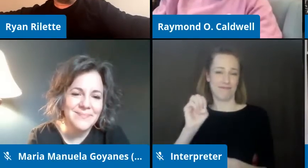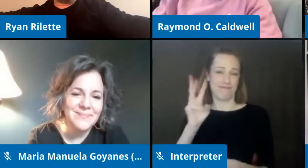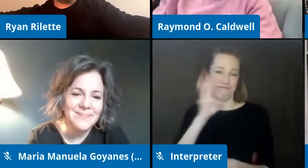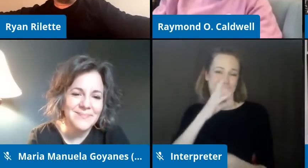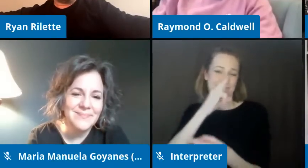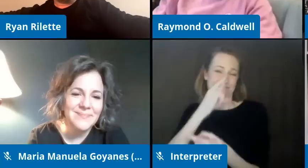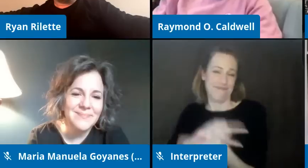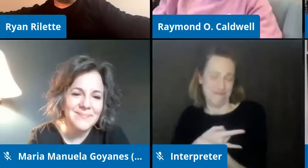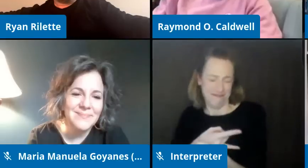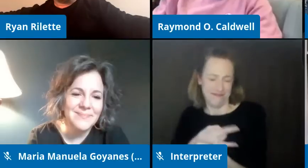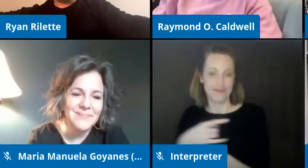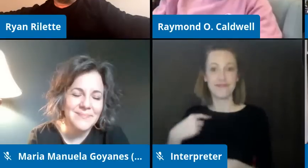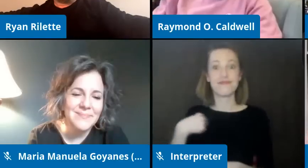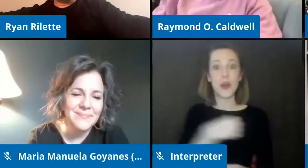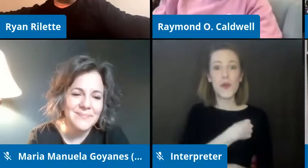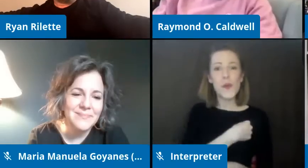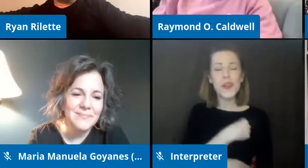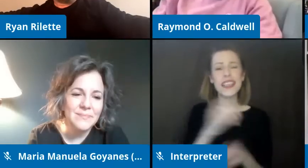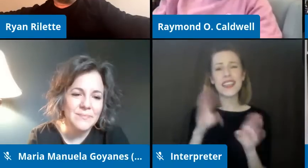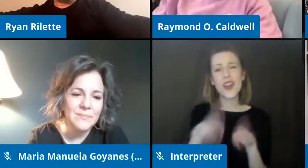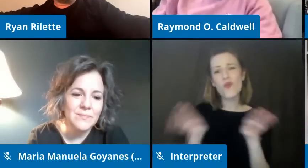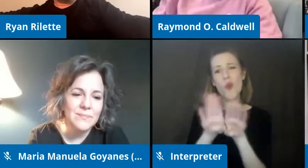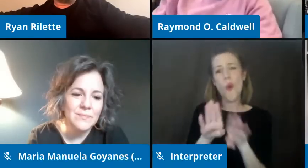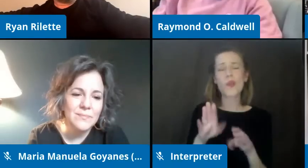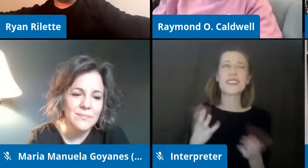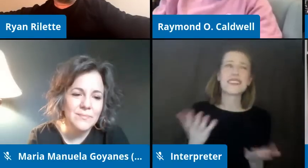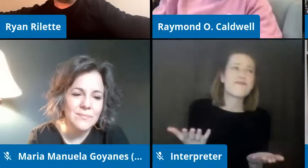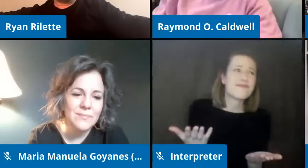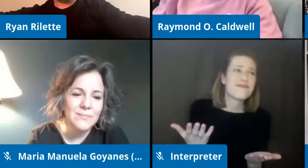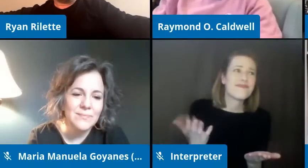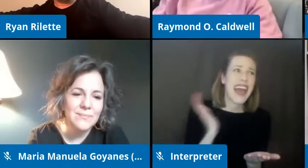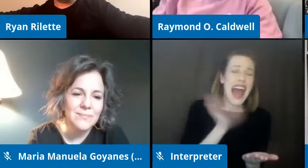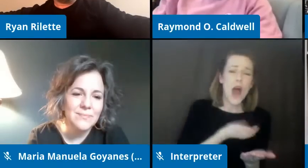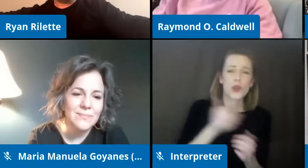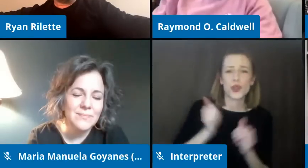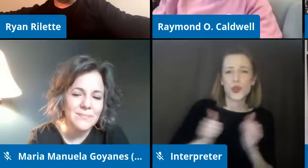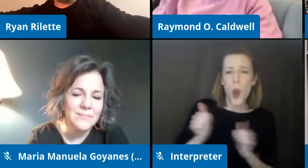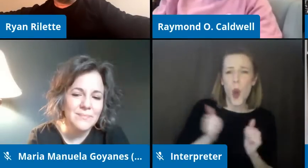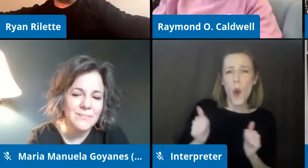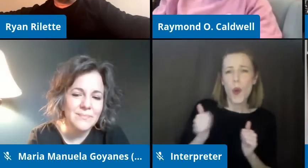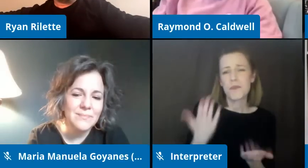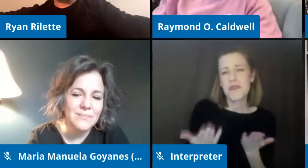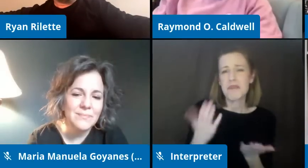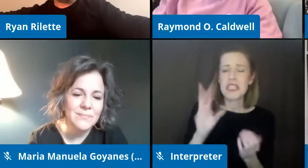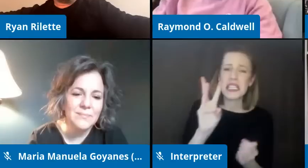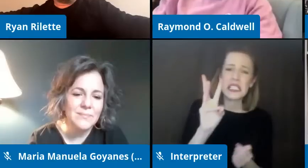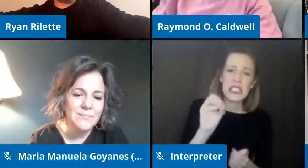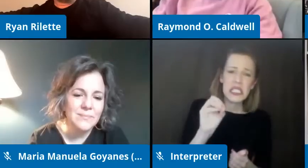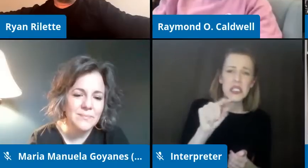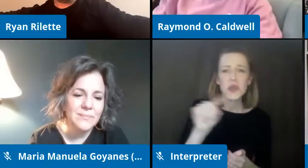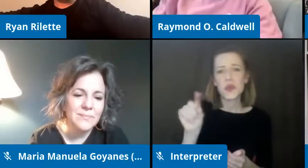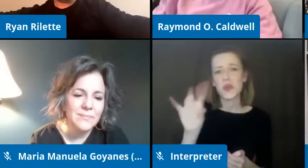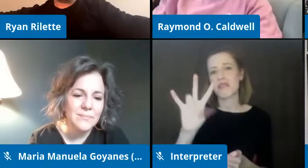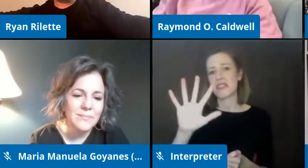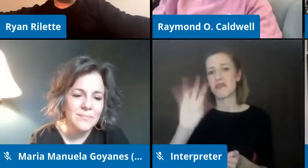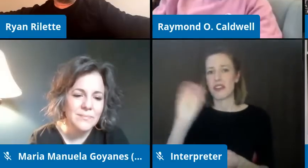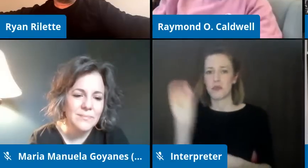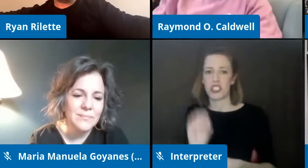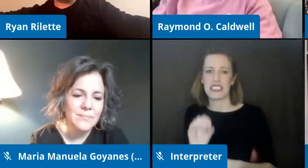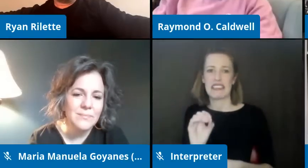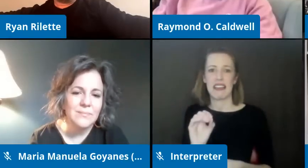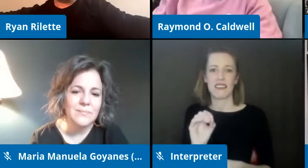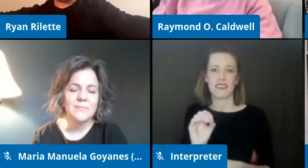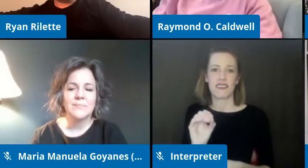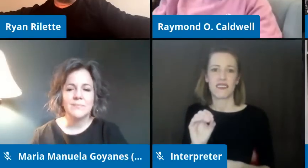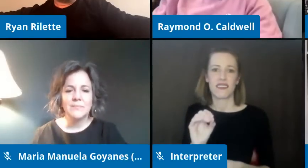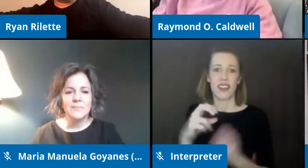closed it, 60, 70, 75% of our tickets were actually being picked up and people coming to watch the show, which we really